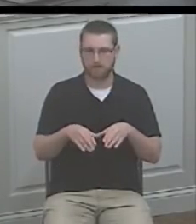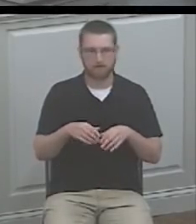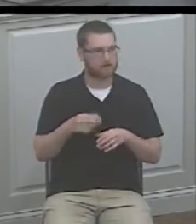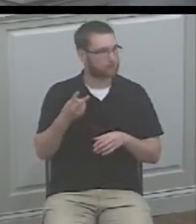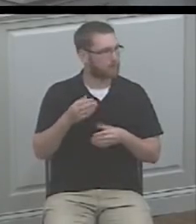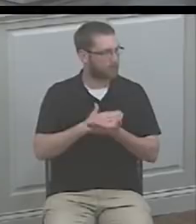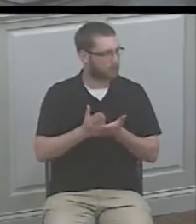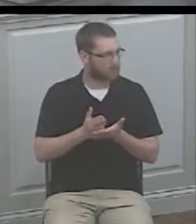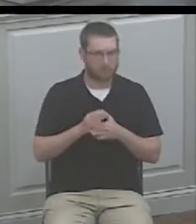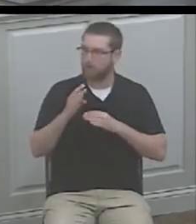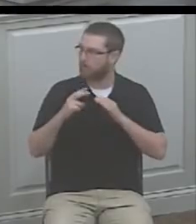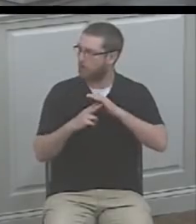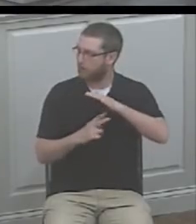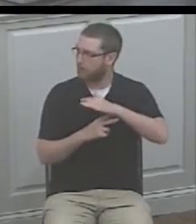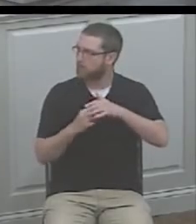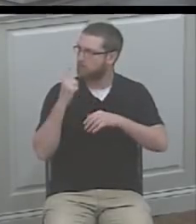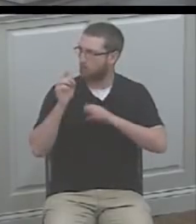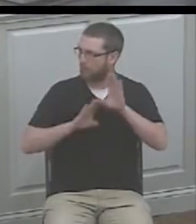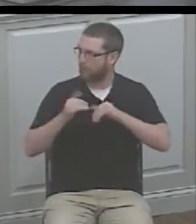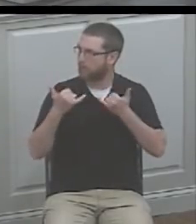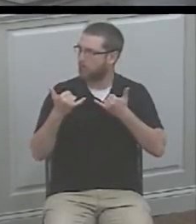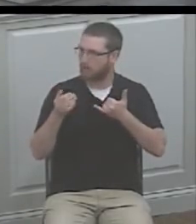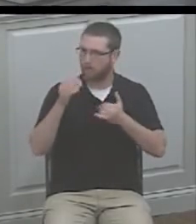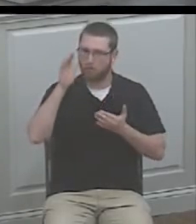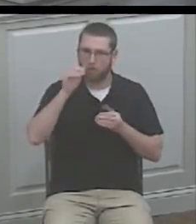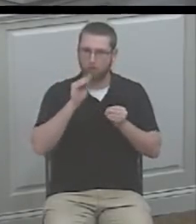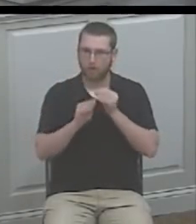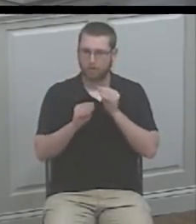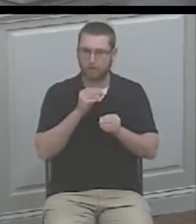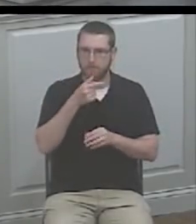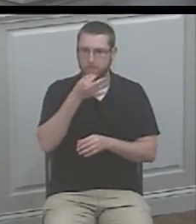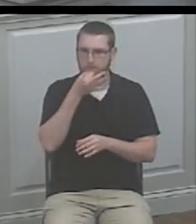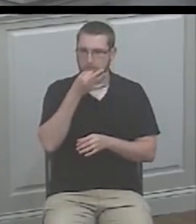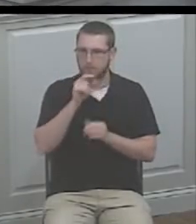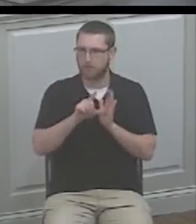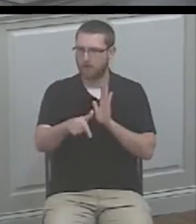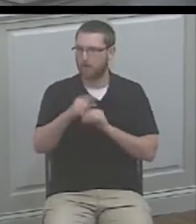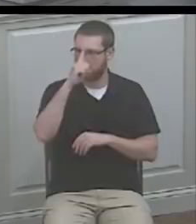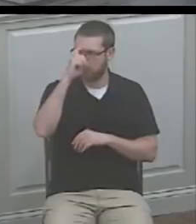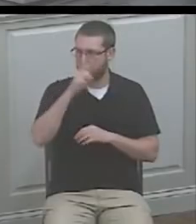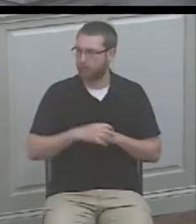Yeah, the bridge is out to bid now, and we would hope the repairs occur this summer, late this summer.